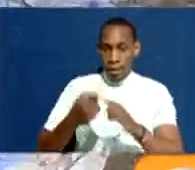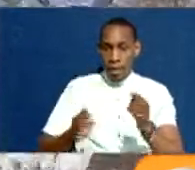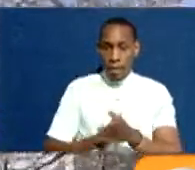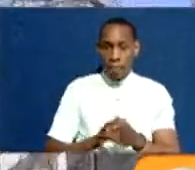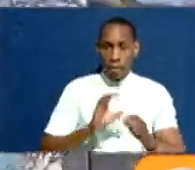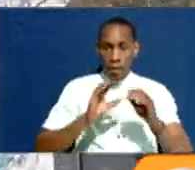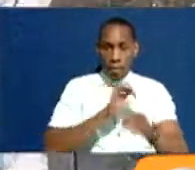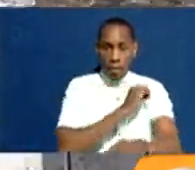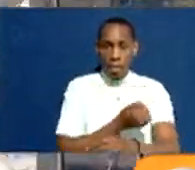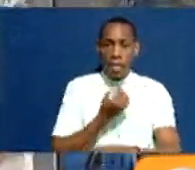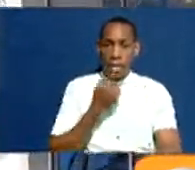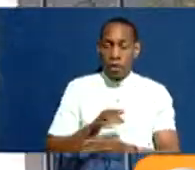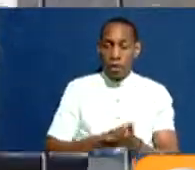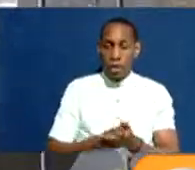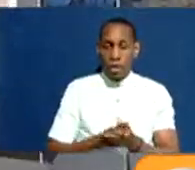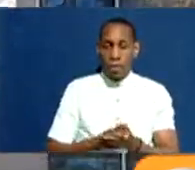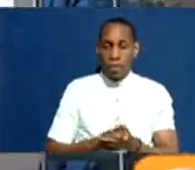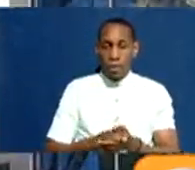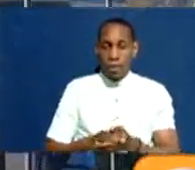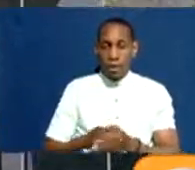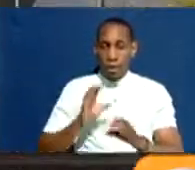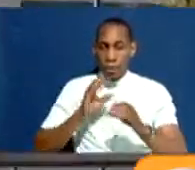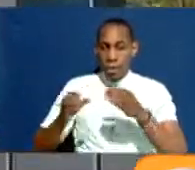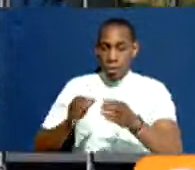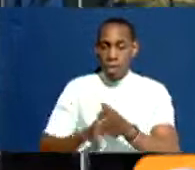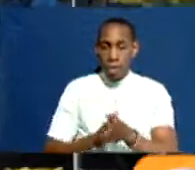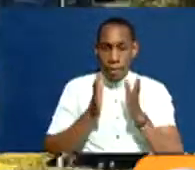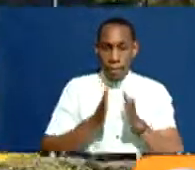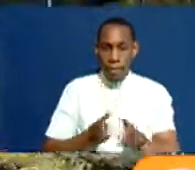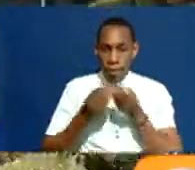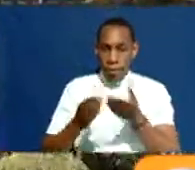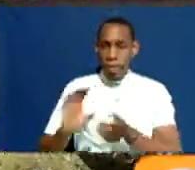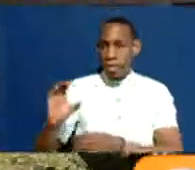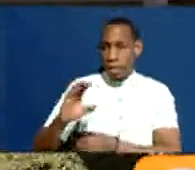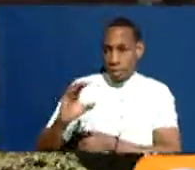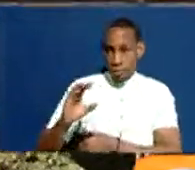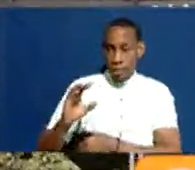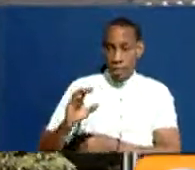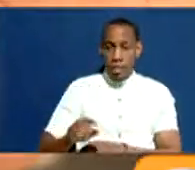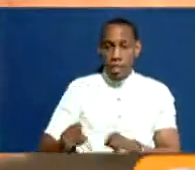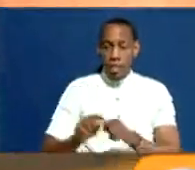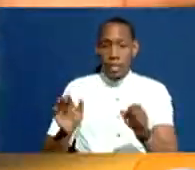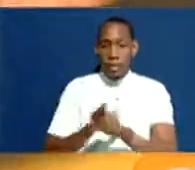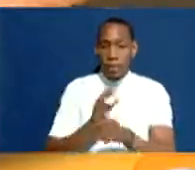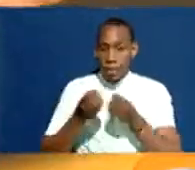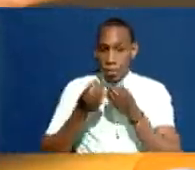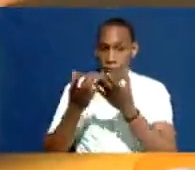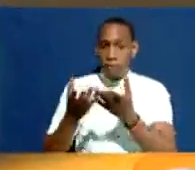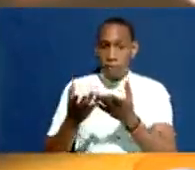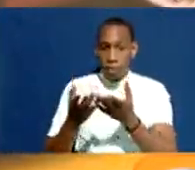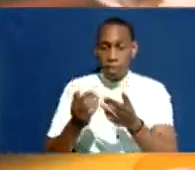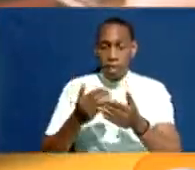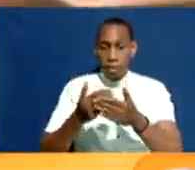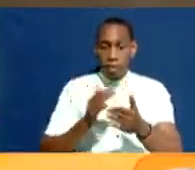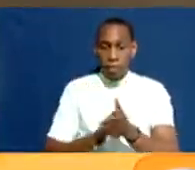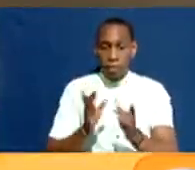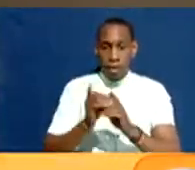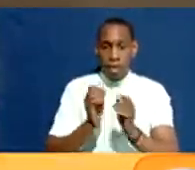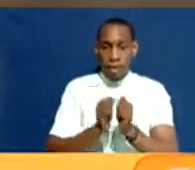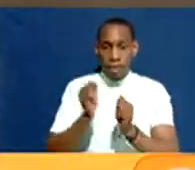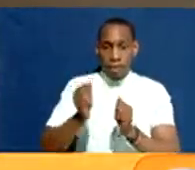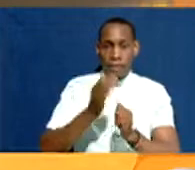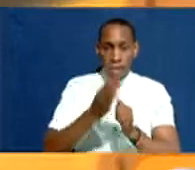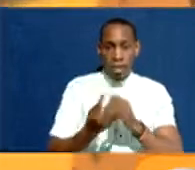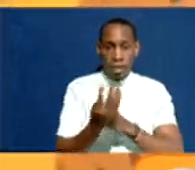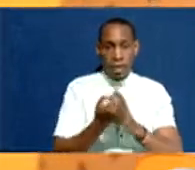country's mobile operators to ensure that personal details of their subscribers were fully updated by 15th April